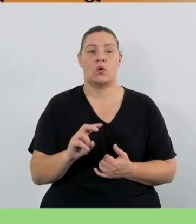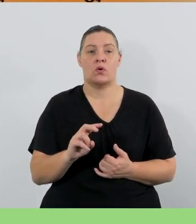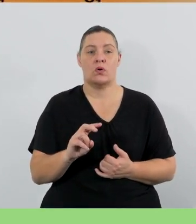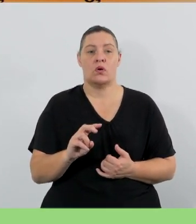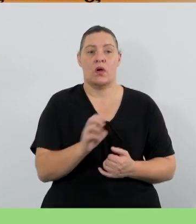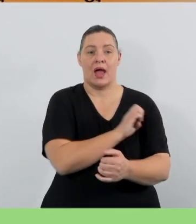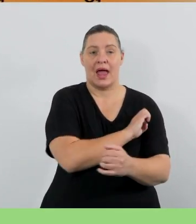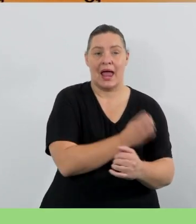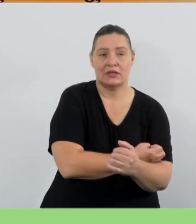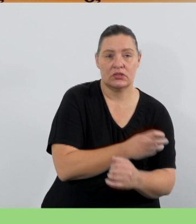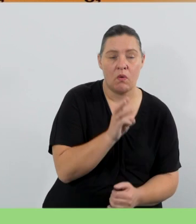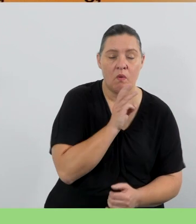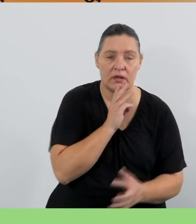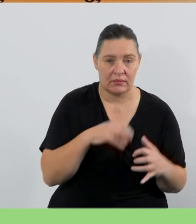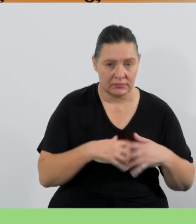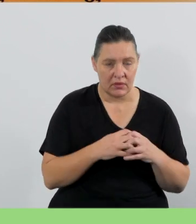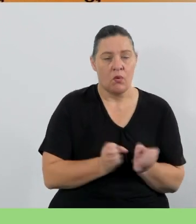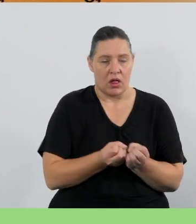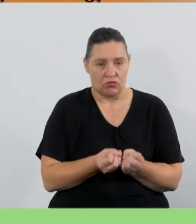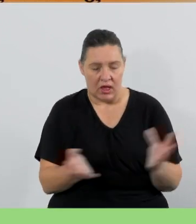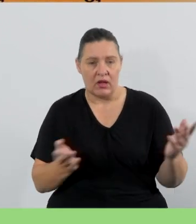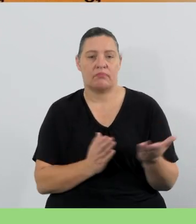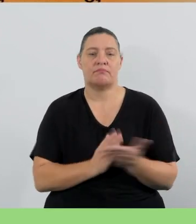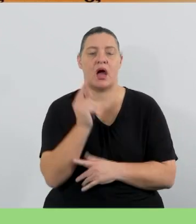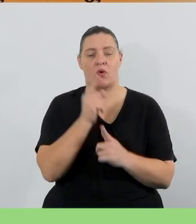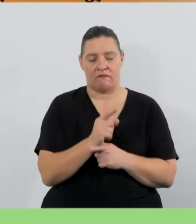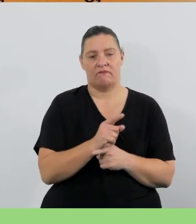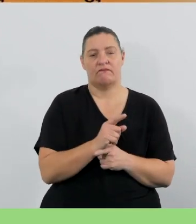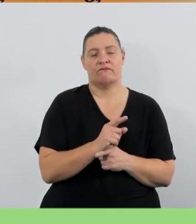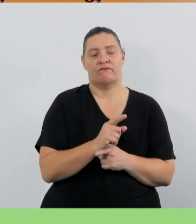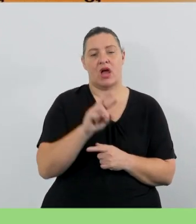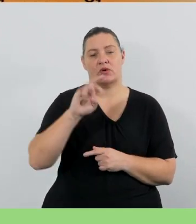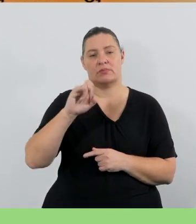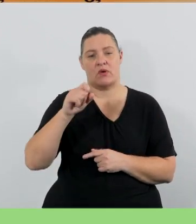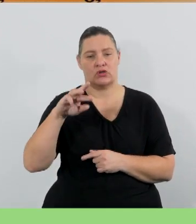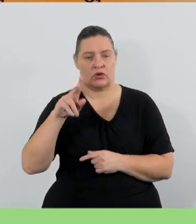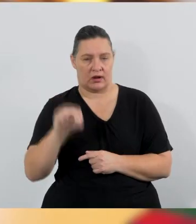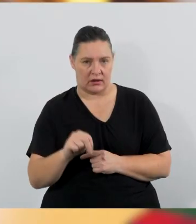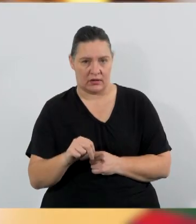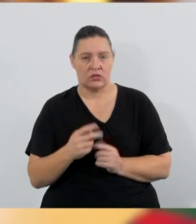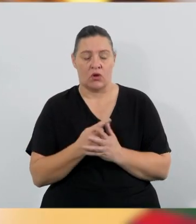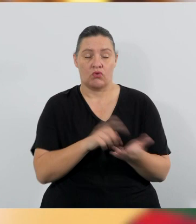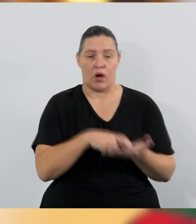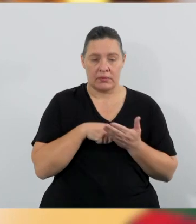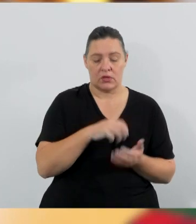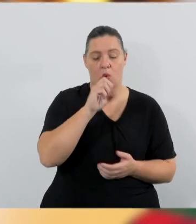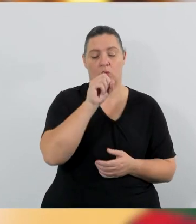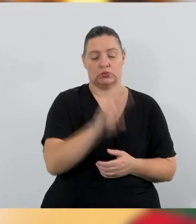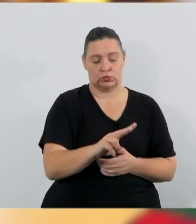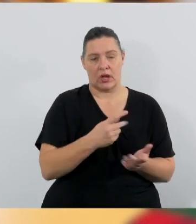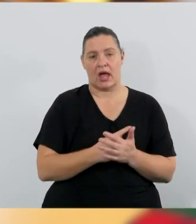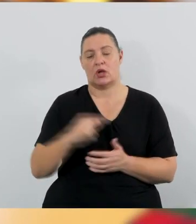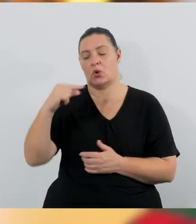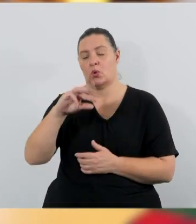then be released as the products of respiration. So the requirements is oxygen and